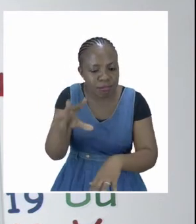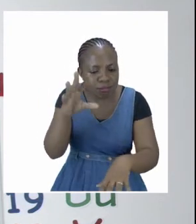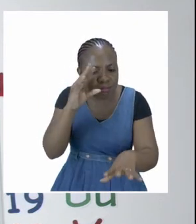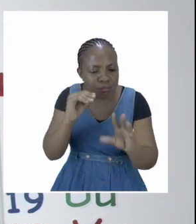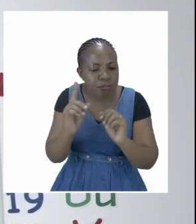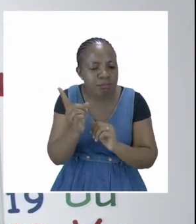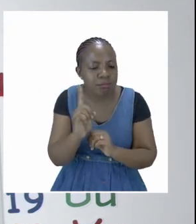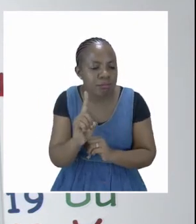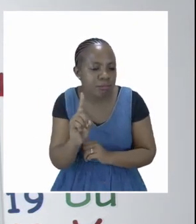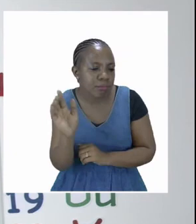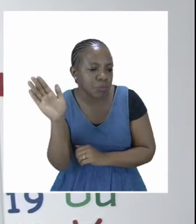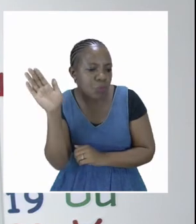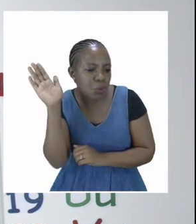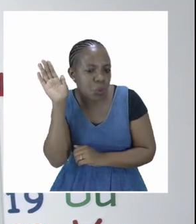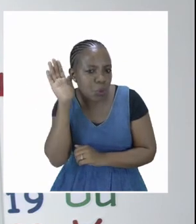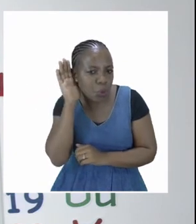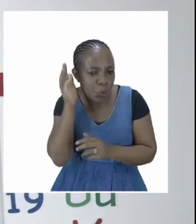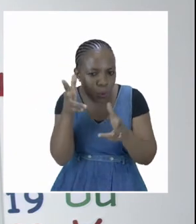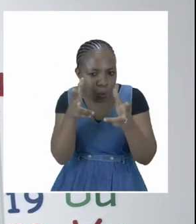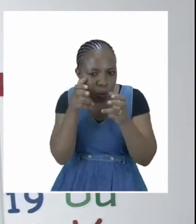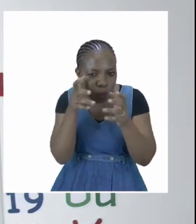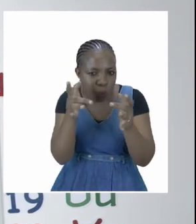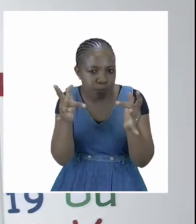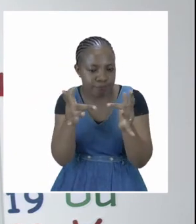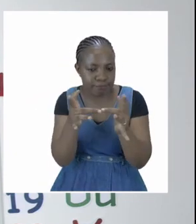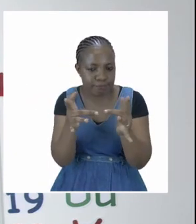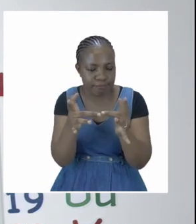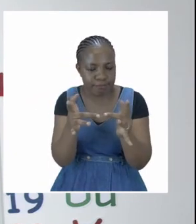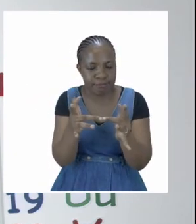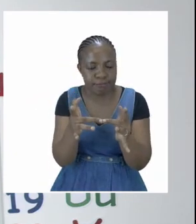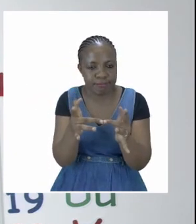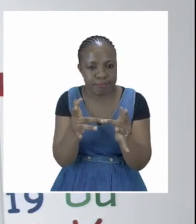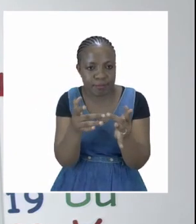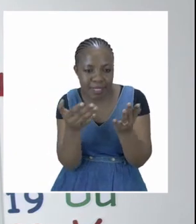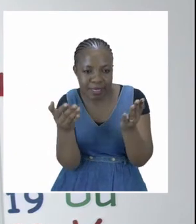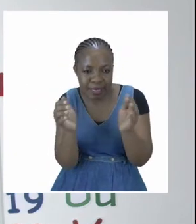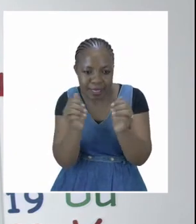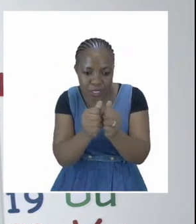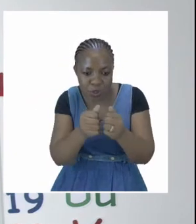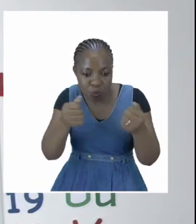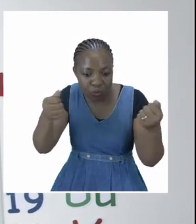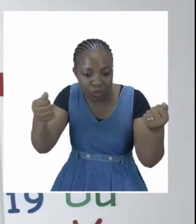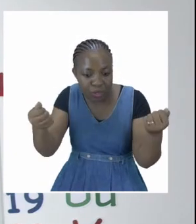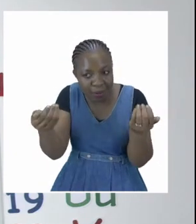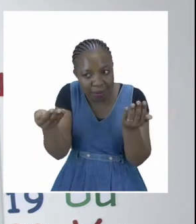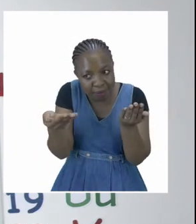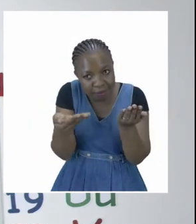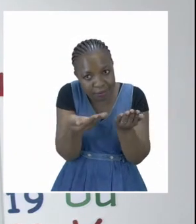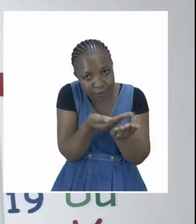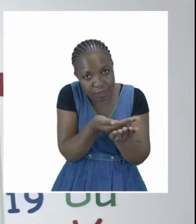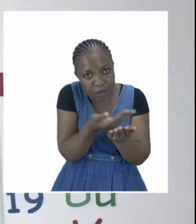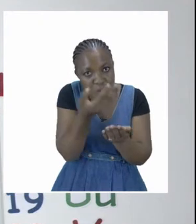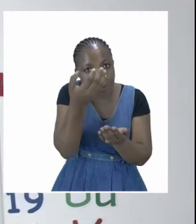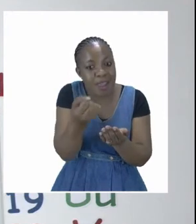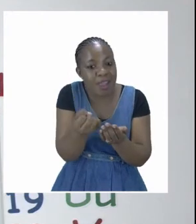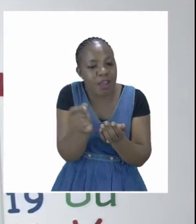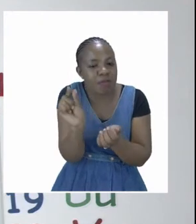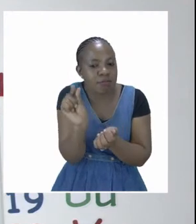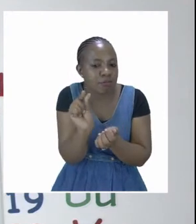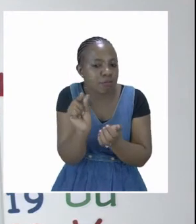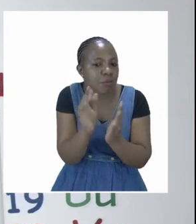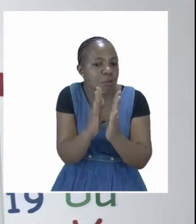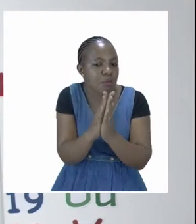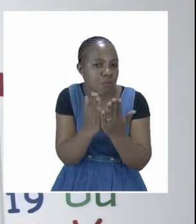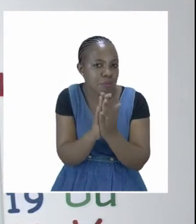or watching online. Inside the newspapers, there is an insert of the lesson